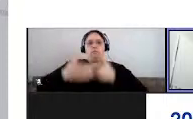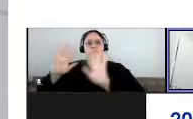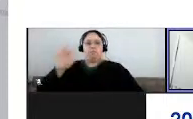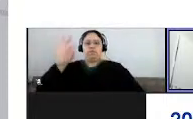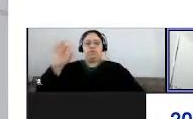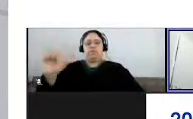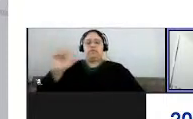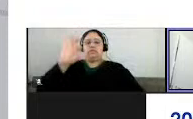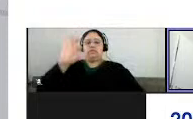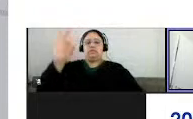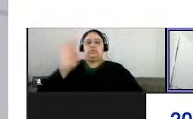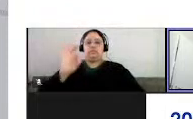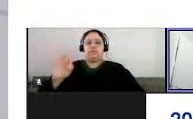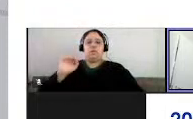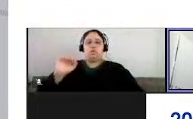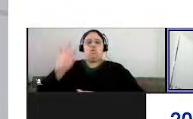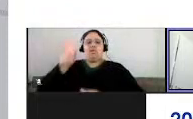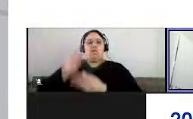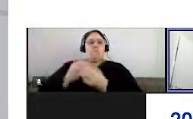99.6%, so that's